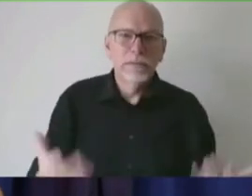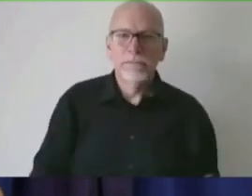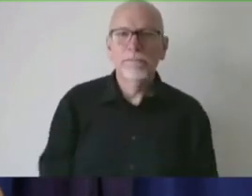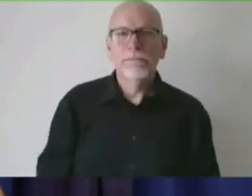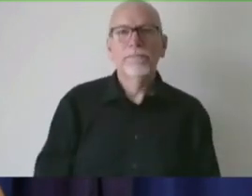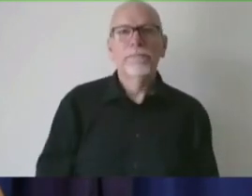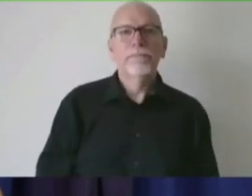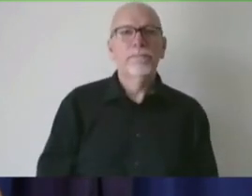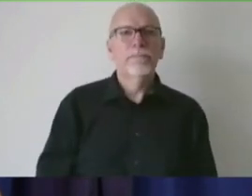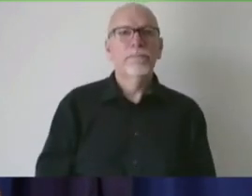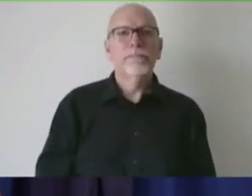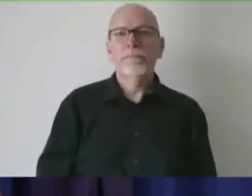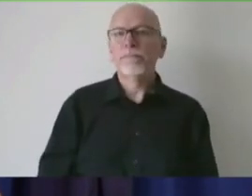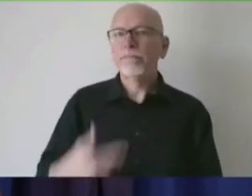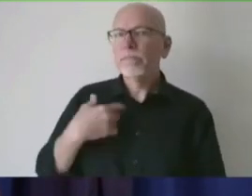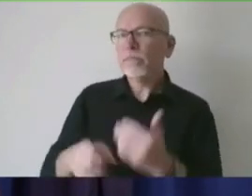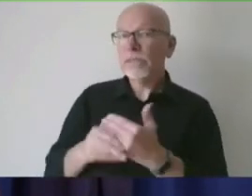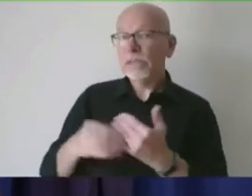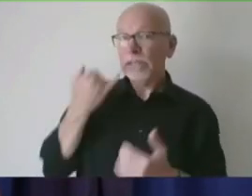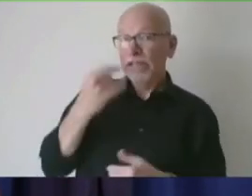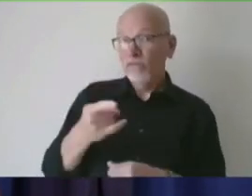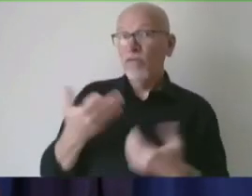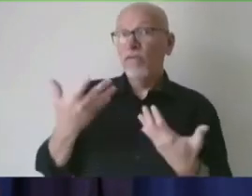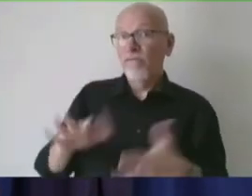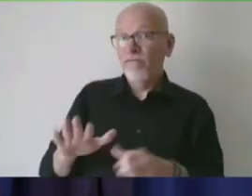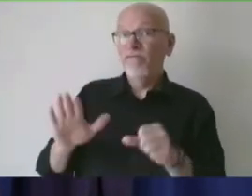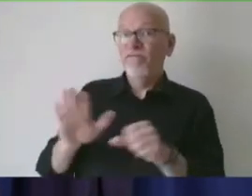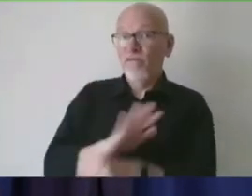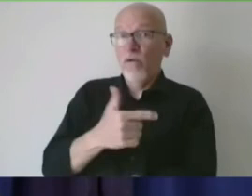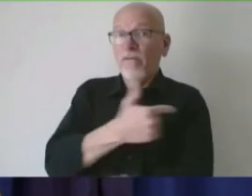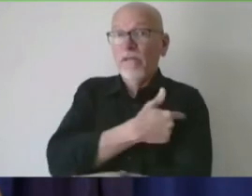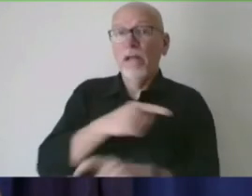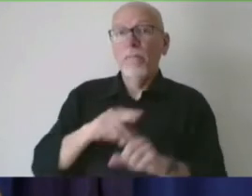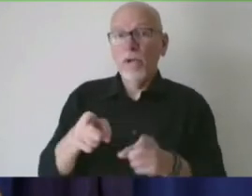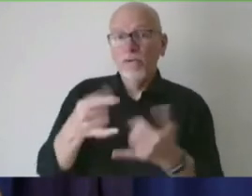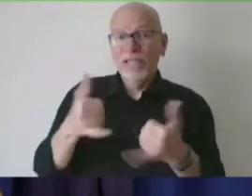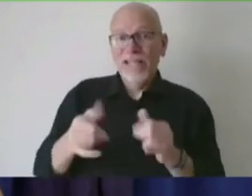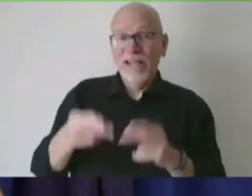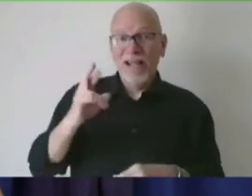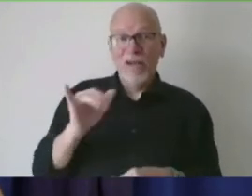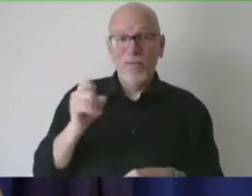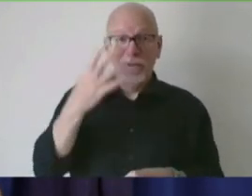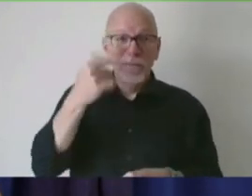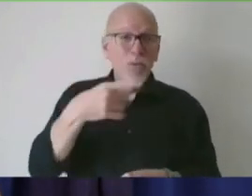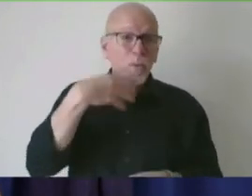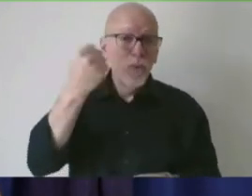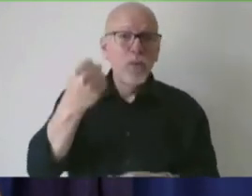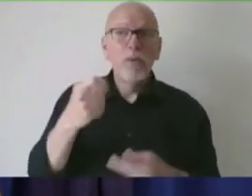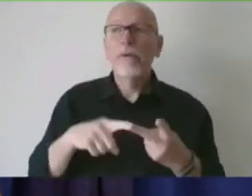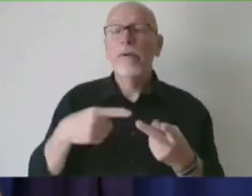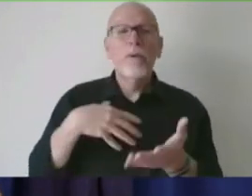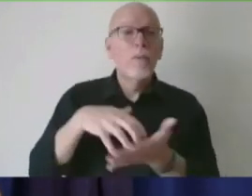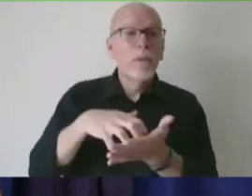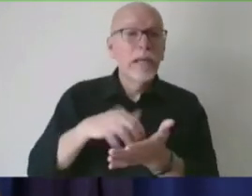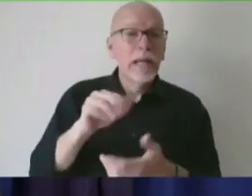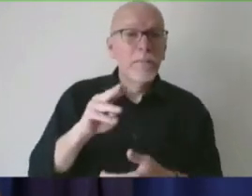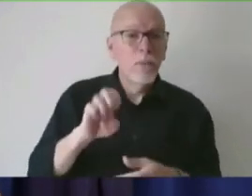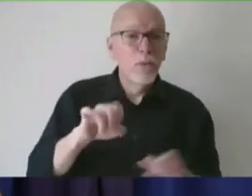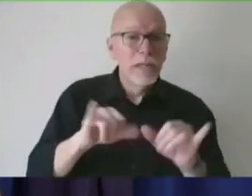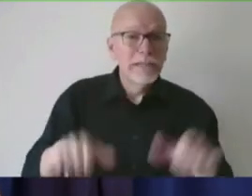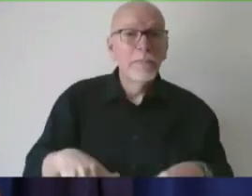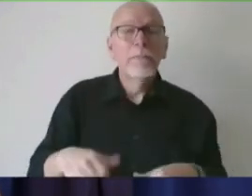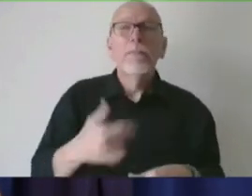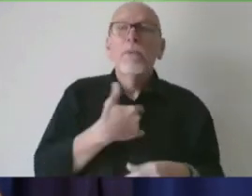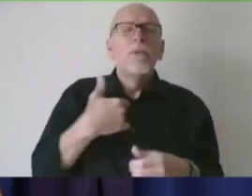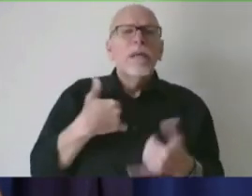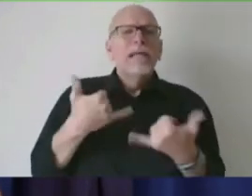like to add too that if you are fully vaccinated, but are at risk because you are older, because you're immunocompromised, and we do want to encourage